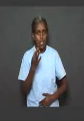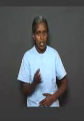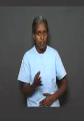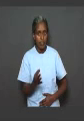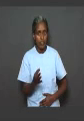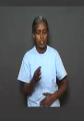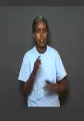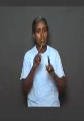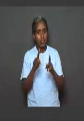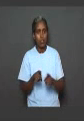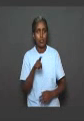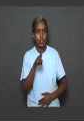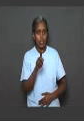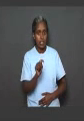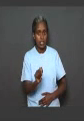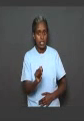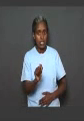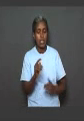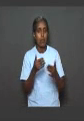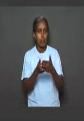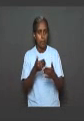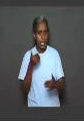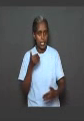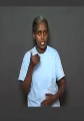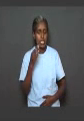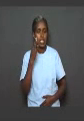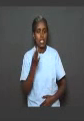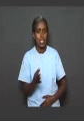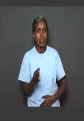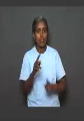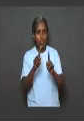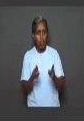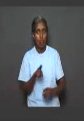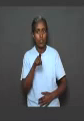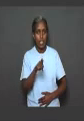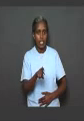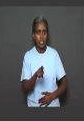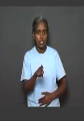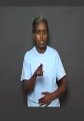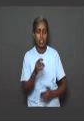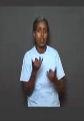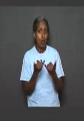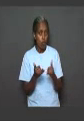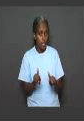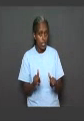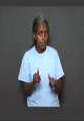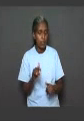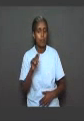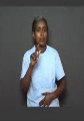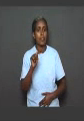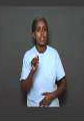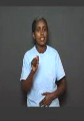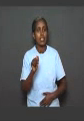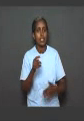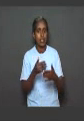f of t minus f of x over